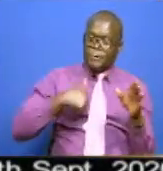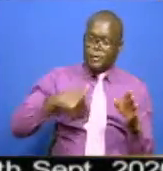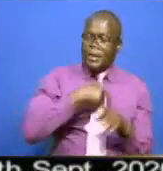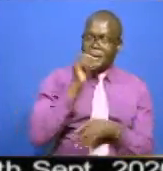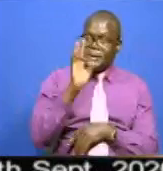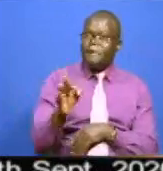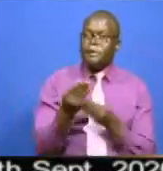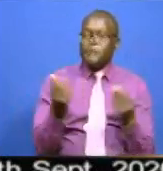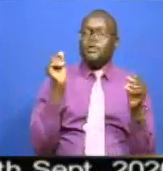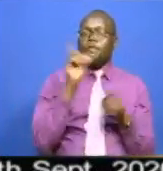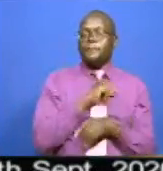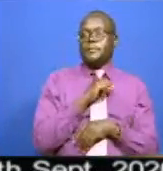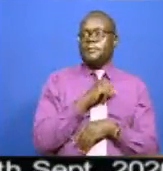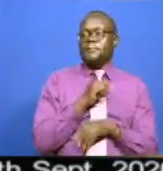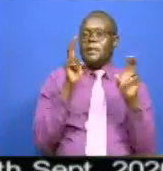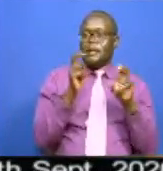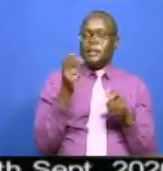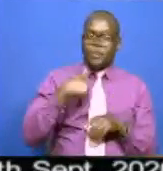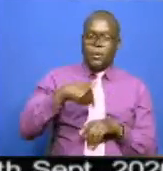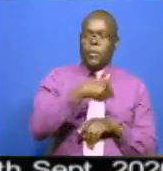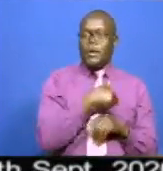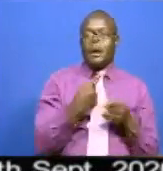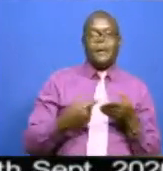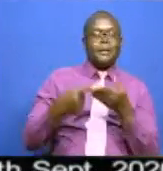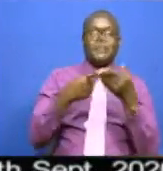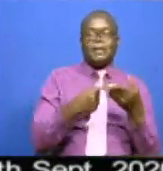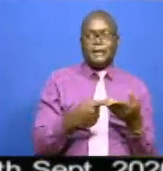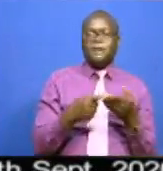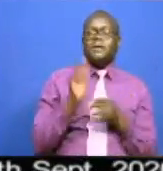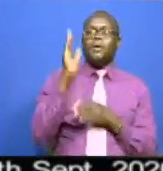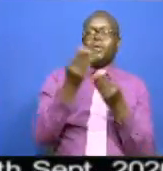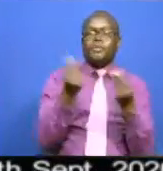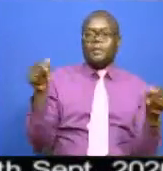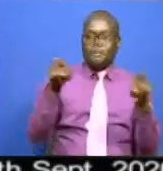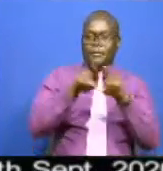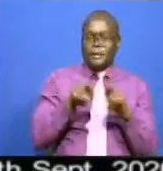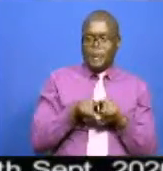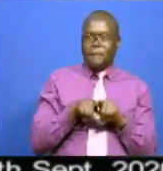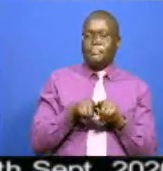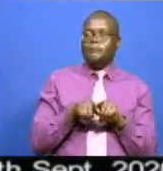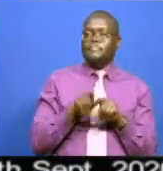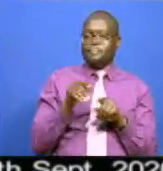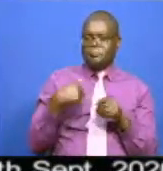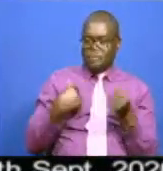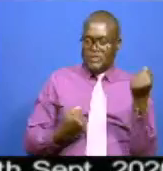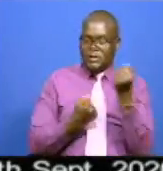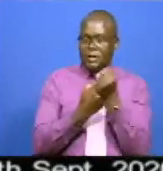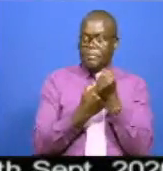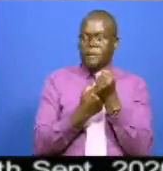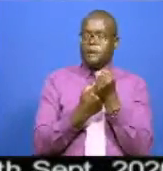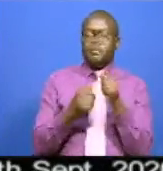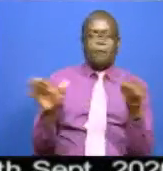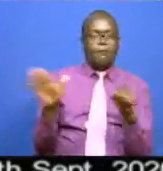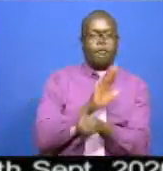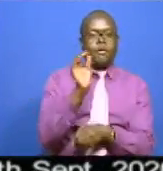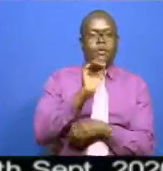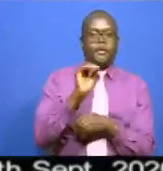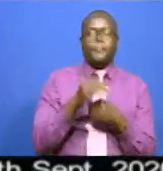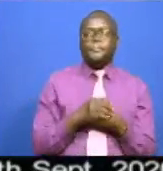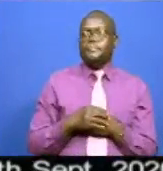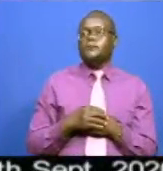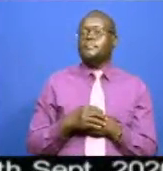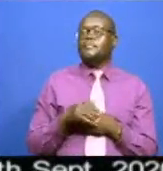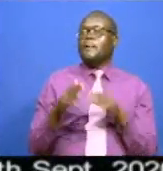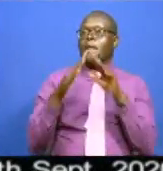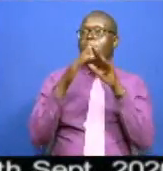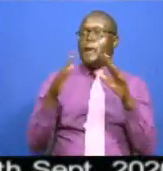sorted, then the issues that we are dealing with here will be sorted. Mr. Speaker, I support with reservations. Well, of course, this House